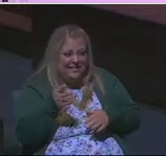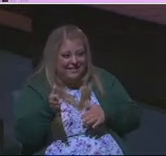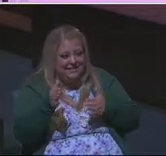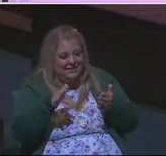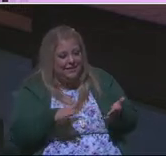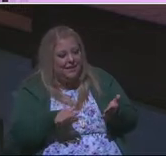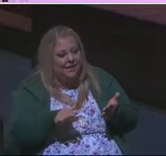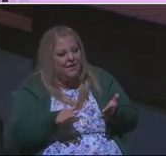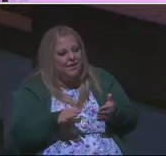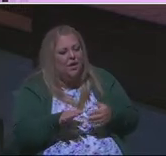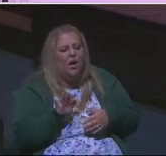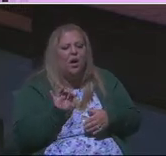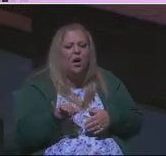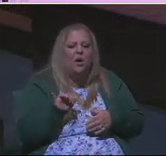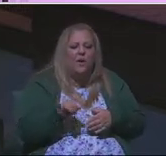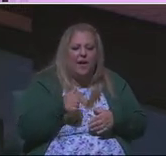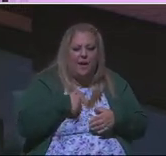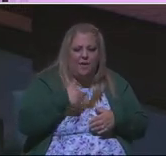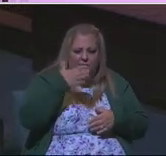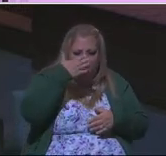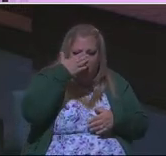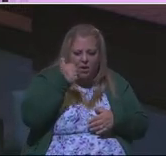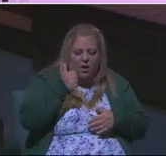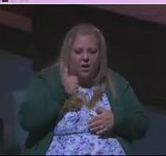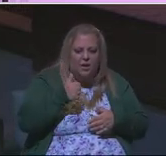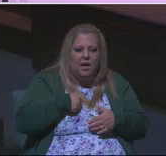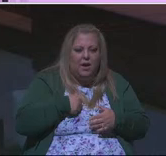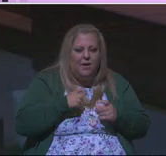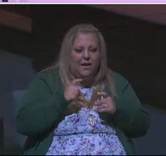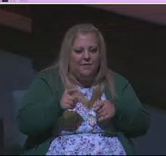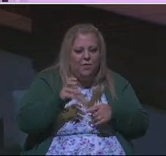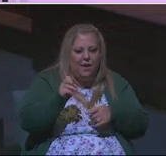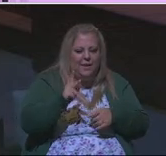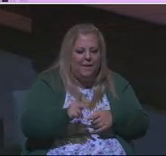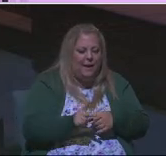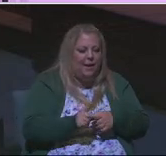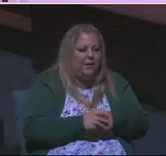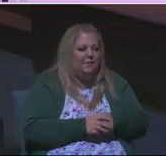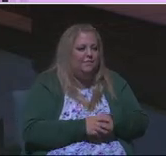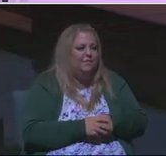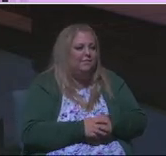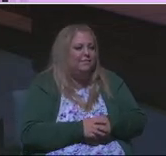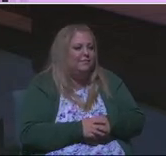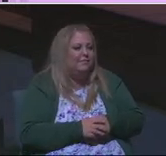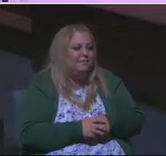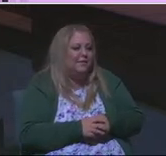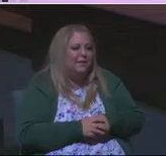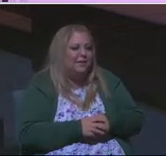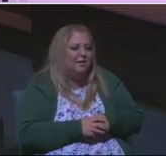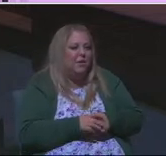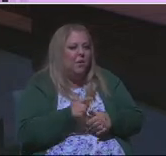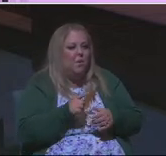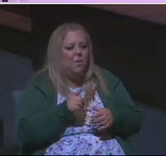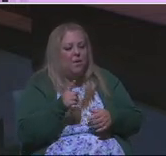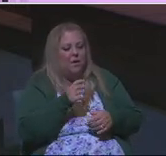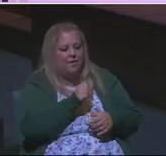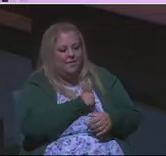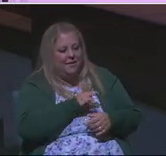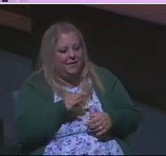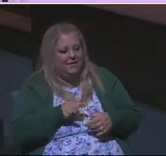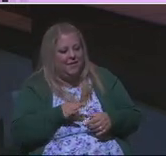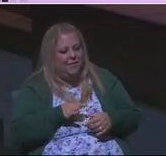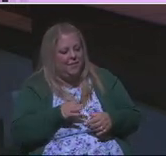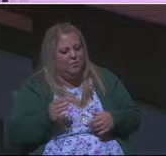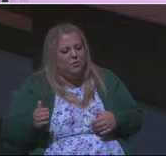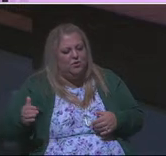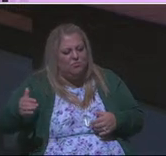And Big Bird said, oh, yeah, I forgot. Well, I'll give it to him when he gets back. One of the staff members put his arm around Big Bird and